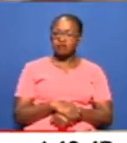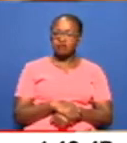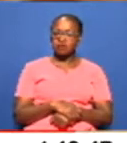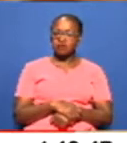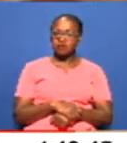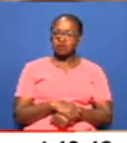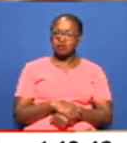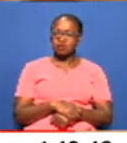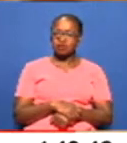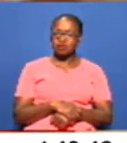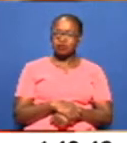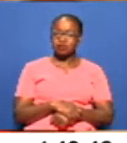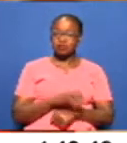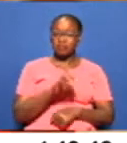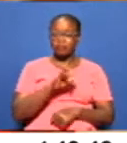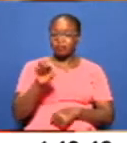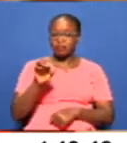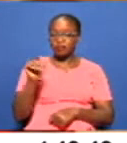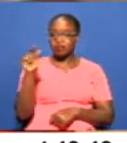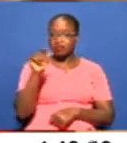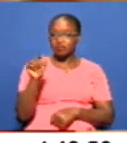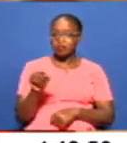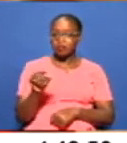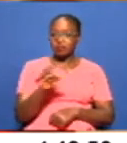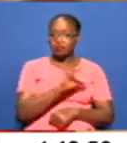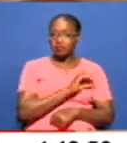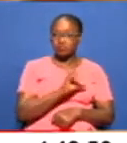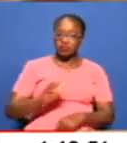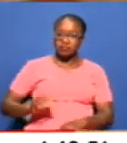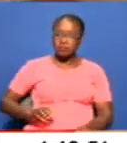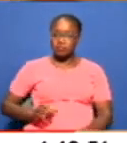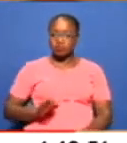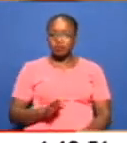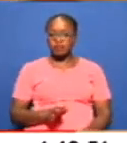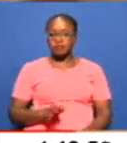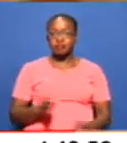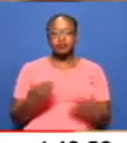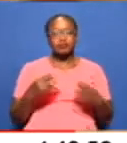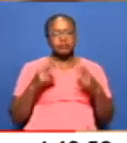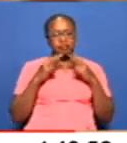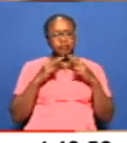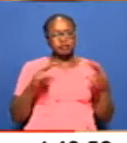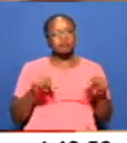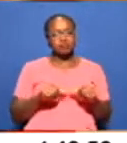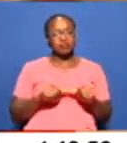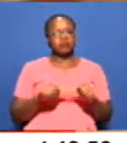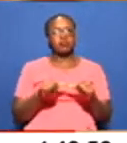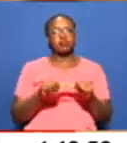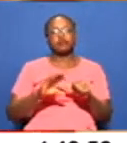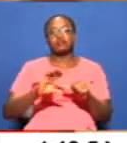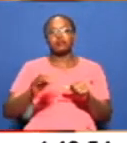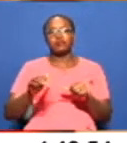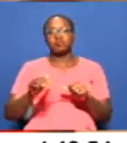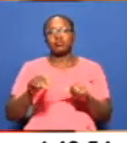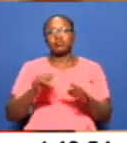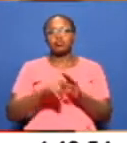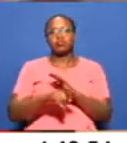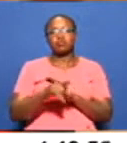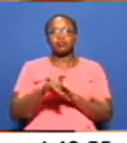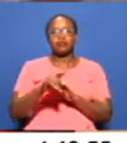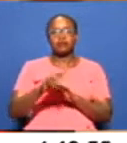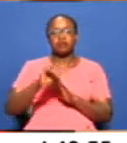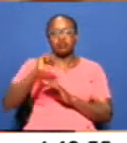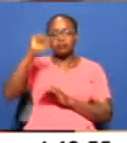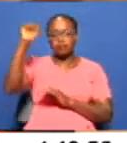Outgoing Eastern Region Commissioner Isaiah Nakuru has urged locals to maintain peace as the county enters the political campaign period.